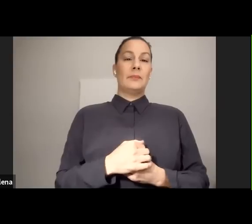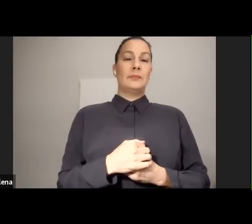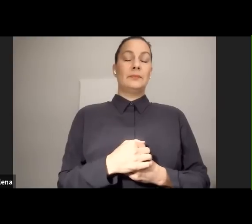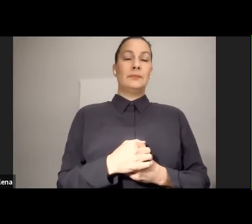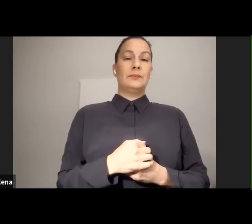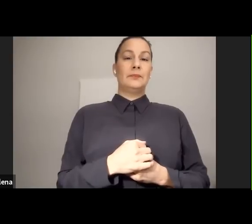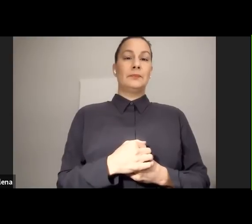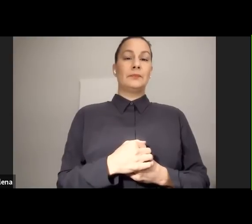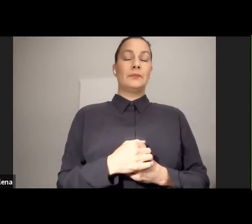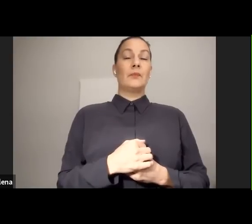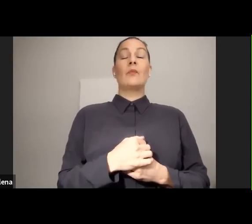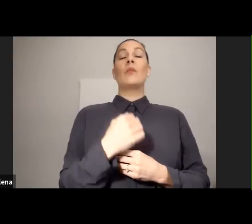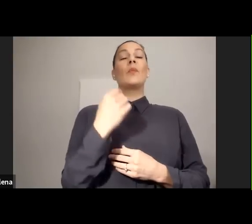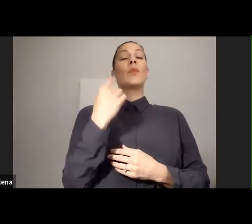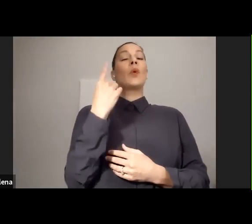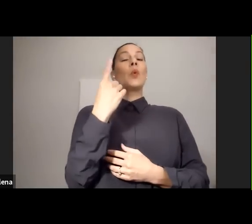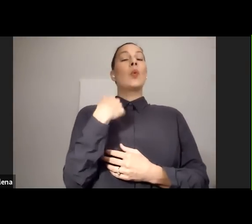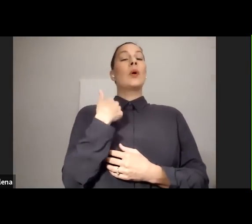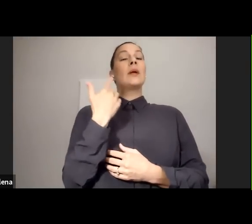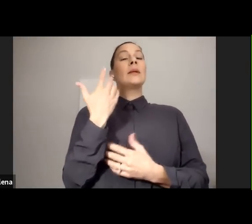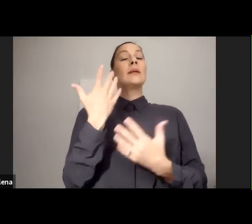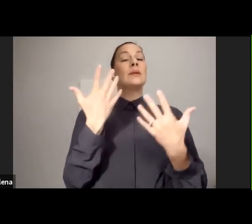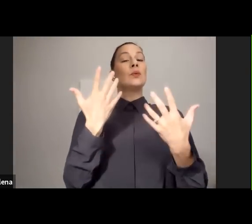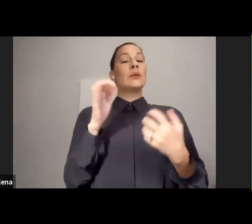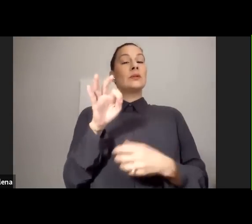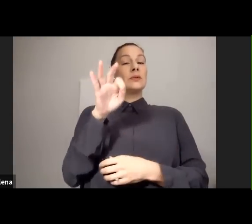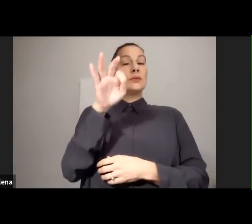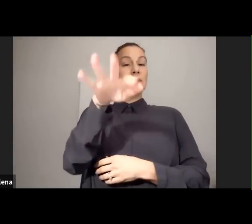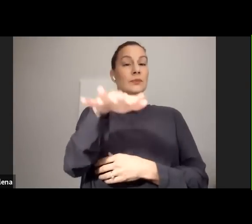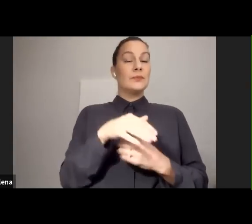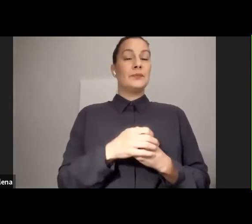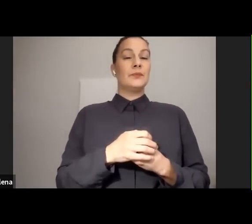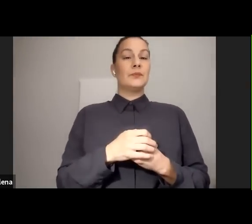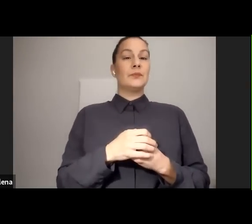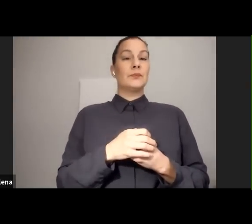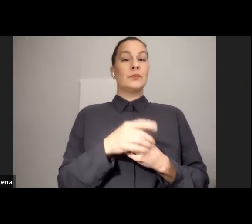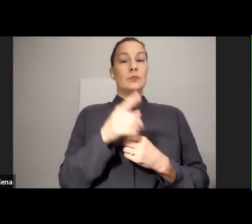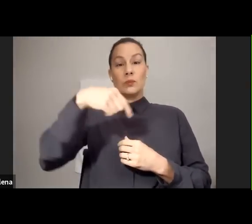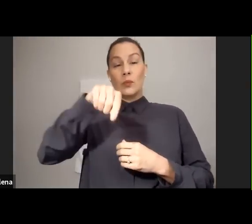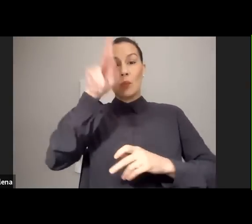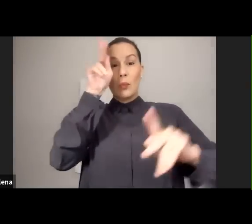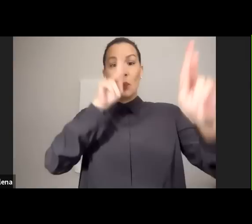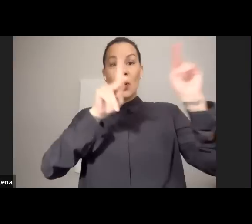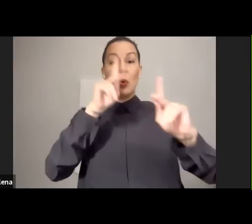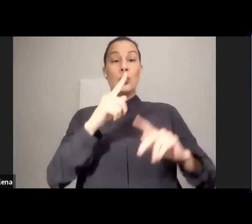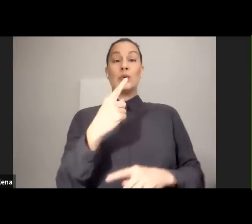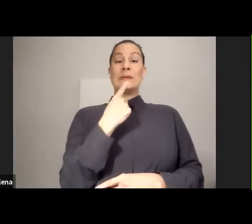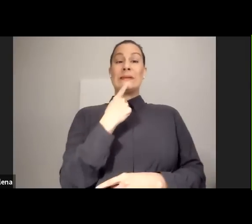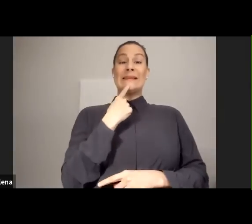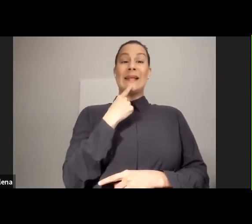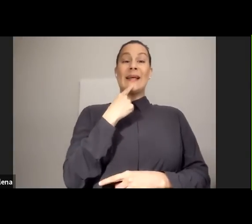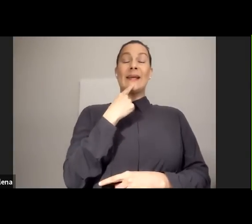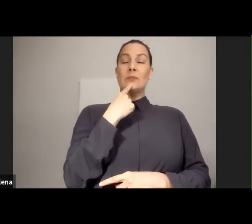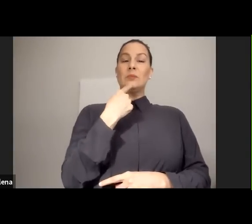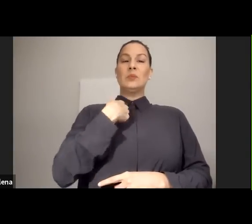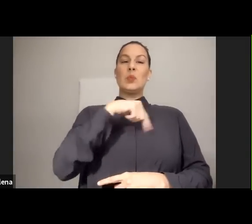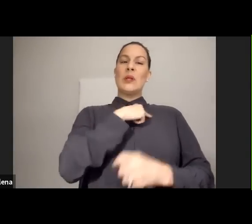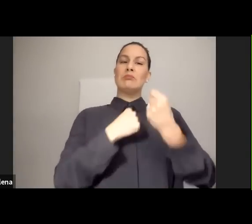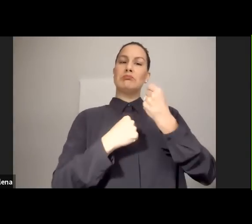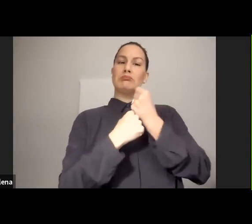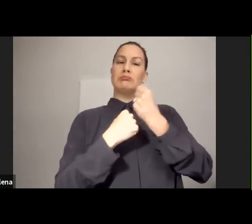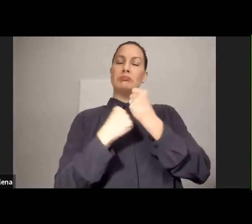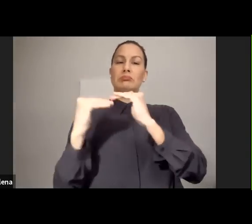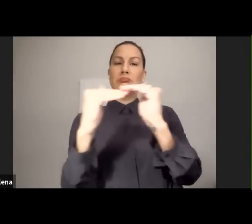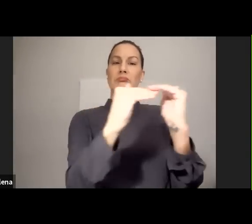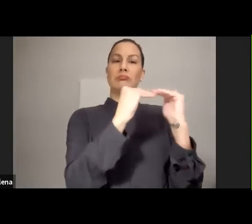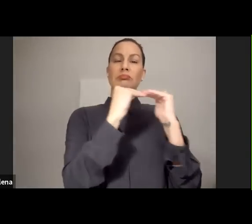The one thing I want to mention to people who say they're allies to us, everyone